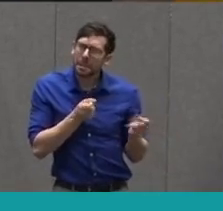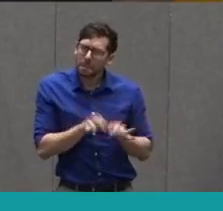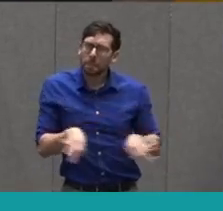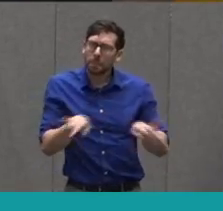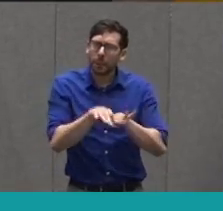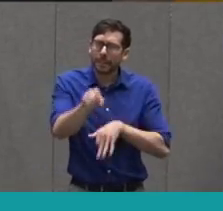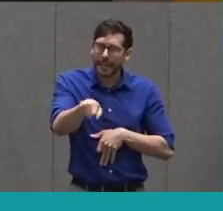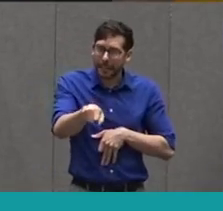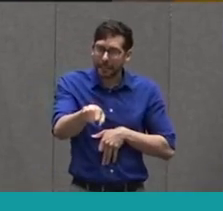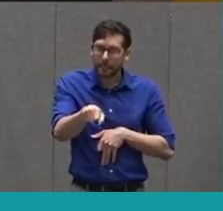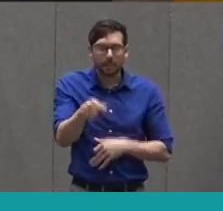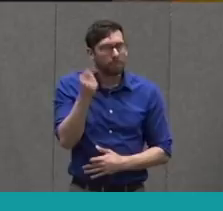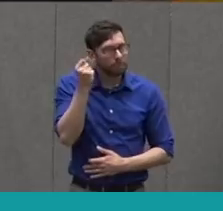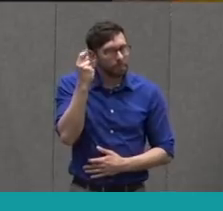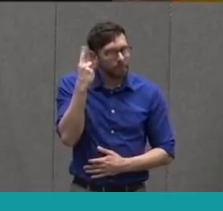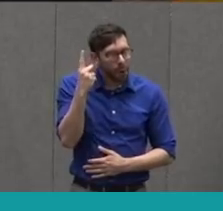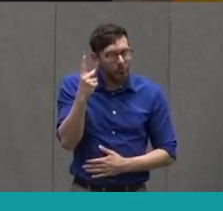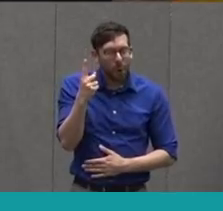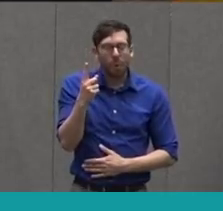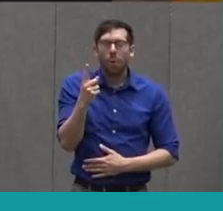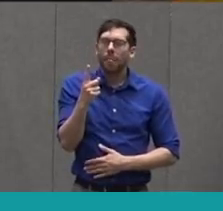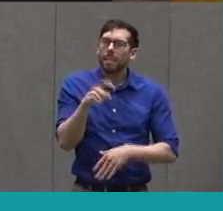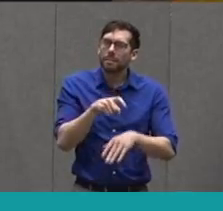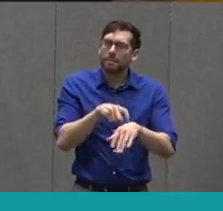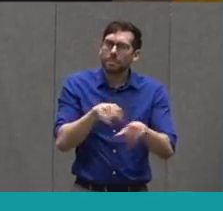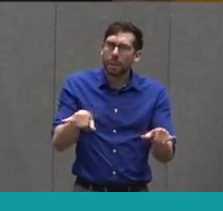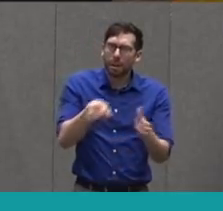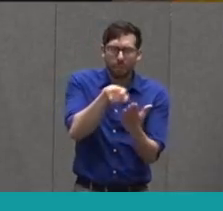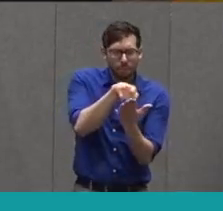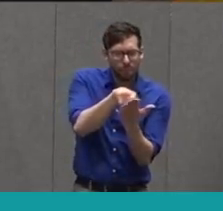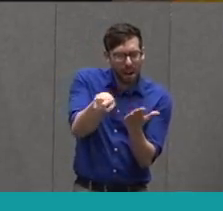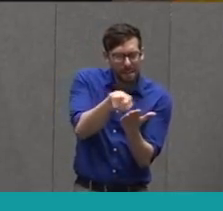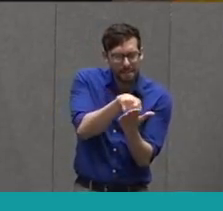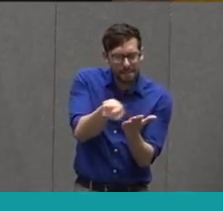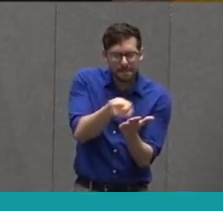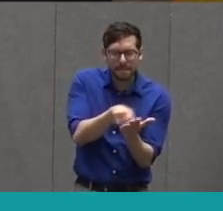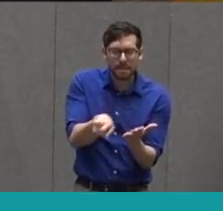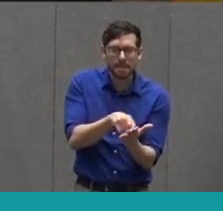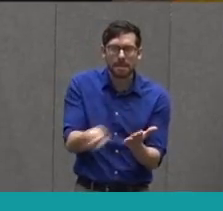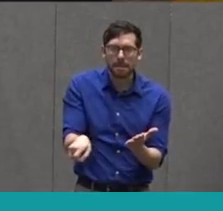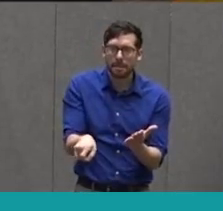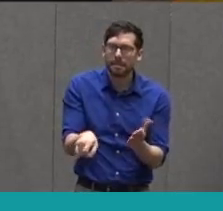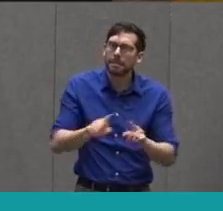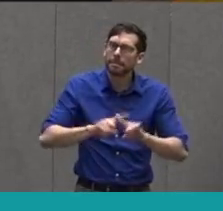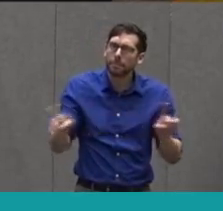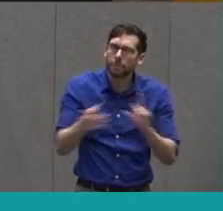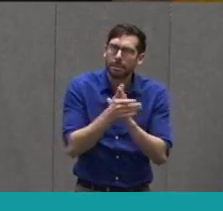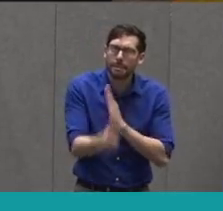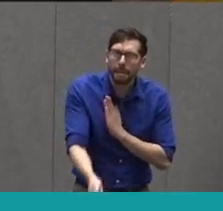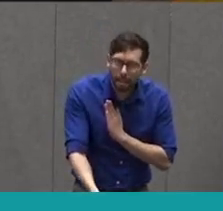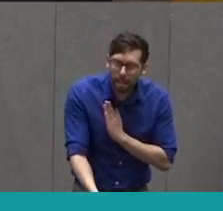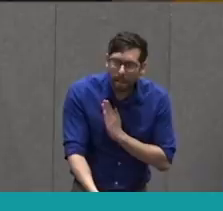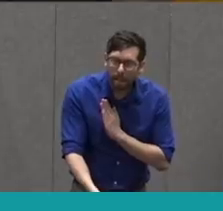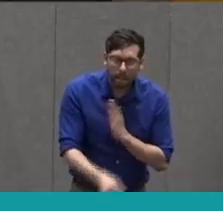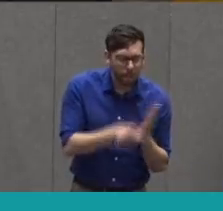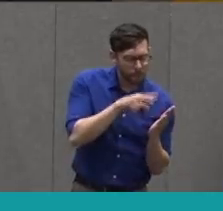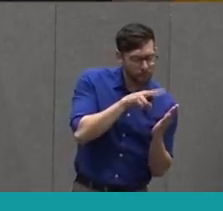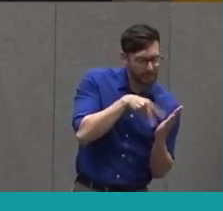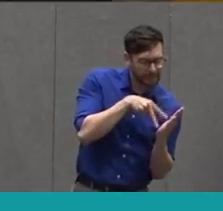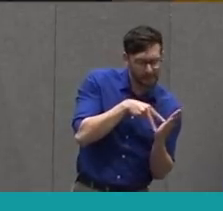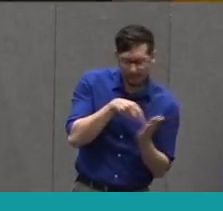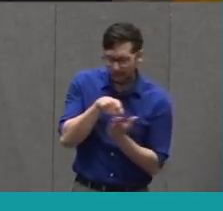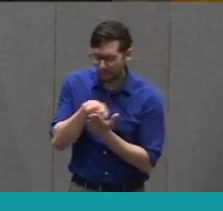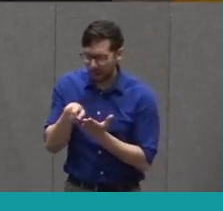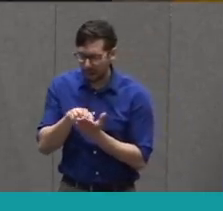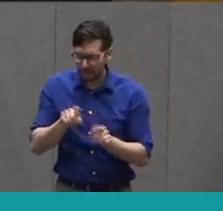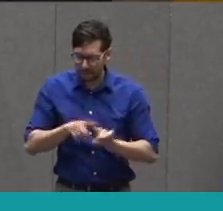reading, and you're practicing it on paper. It's two different skills, but they're both really important to